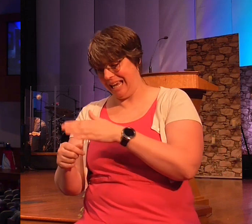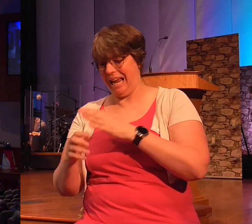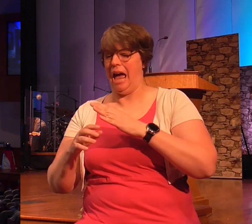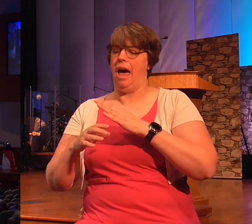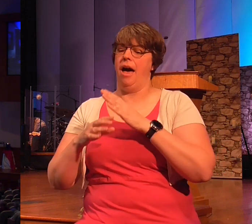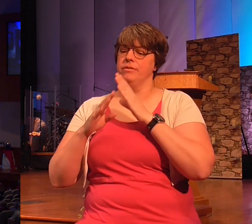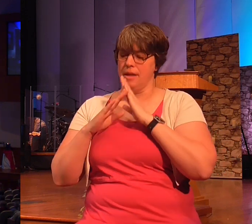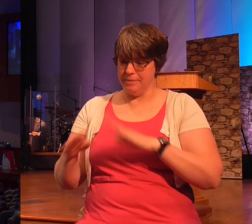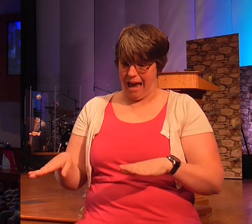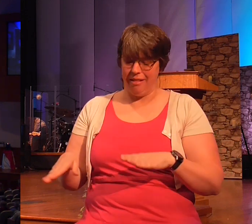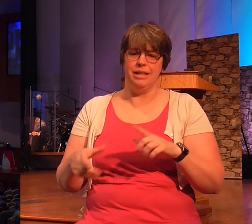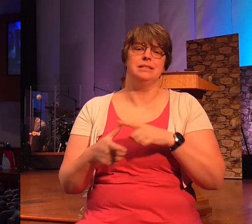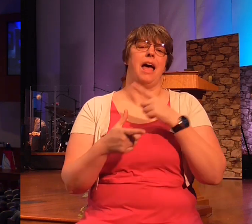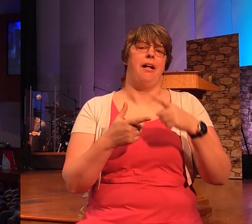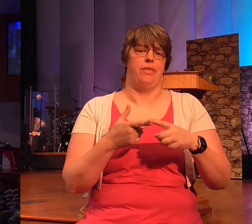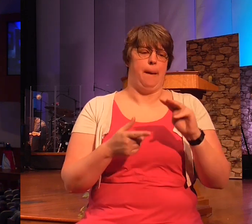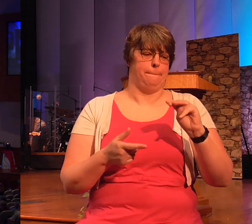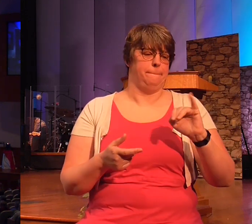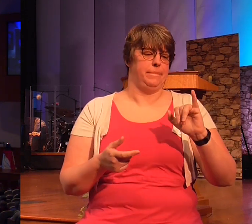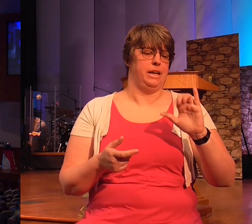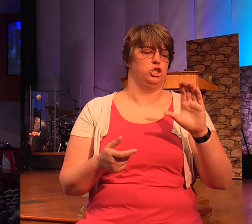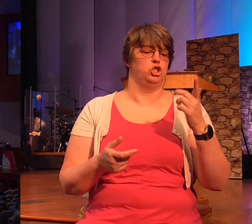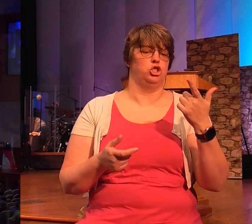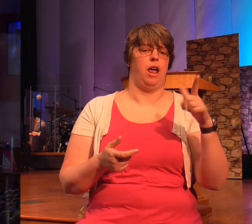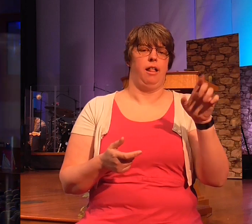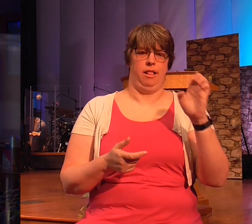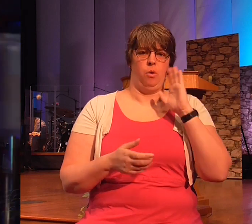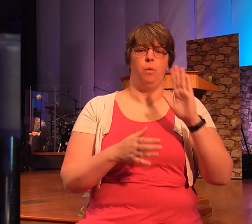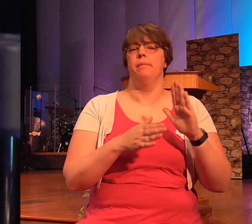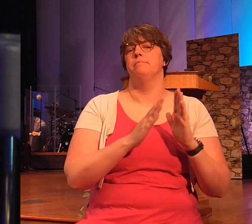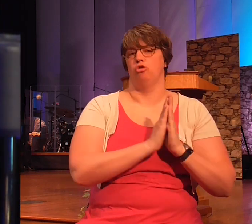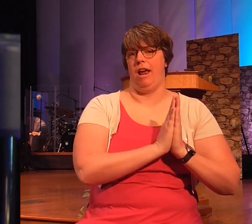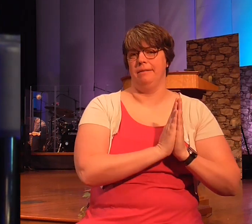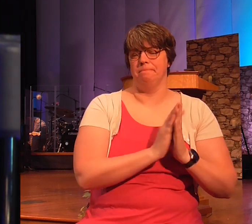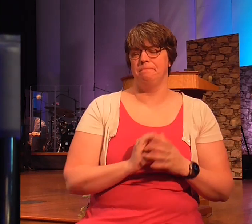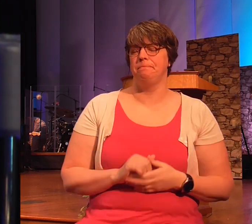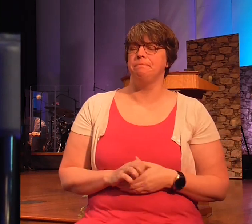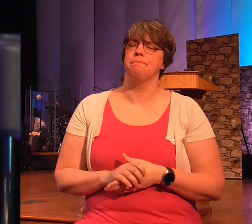Michelle Scavetta will pray us in. Let us begin.